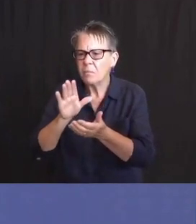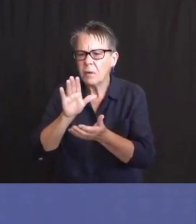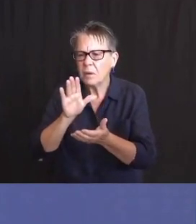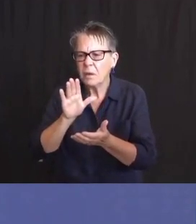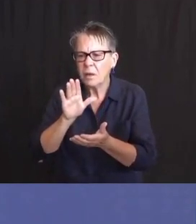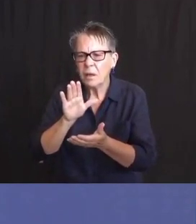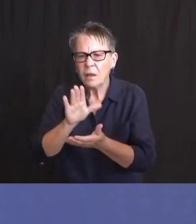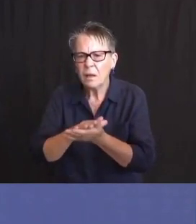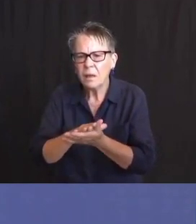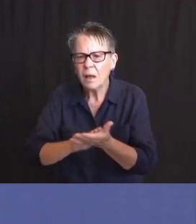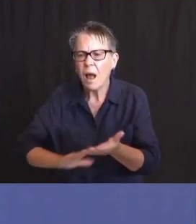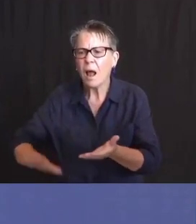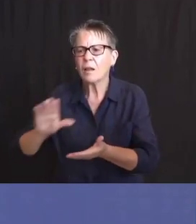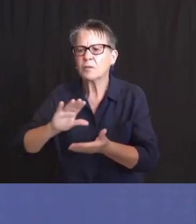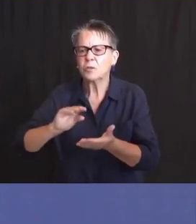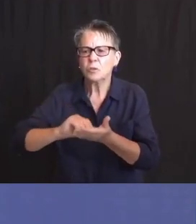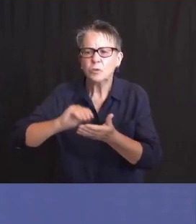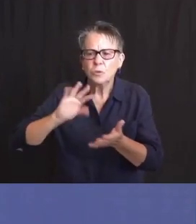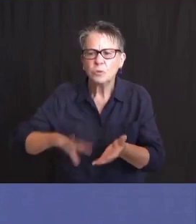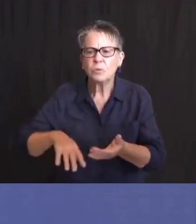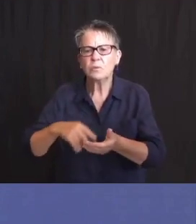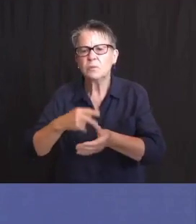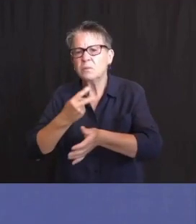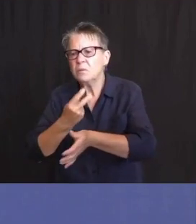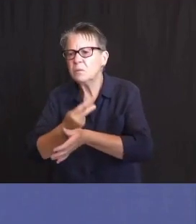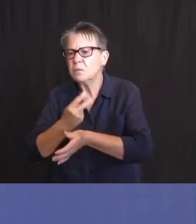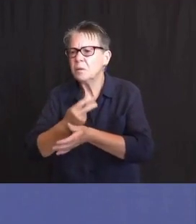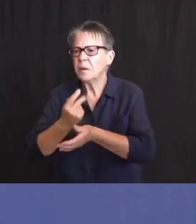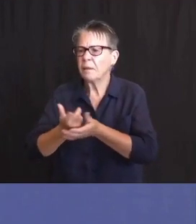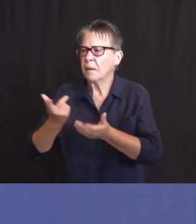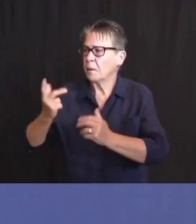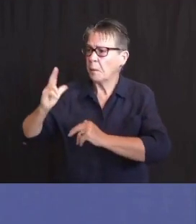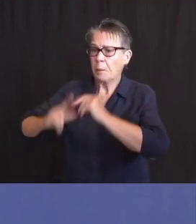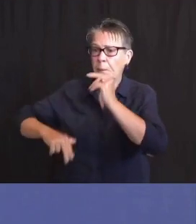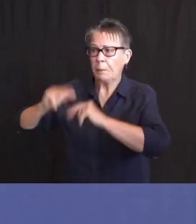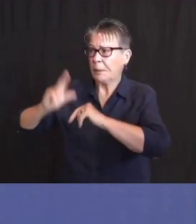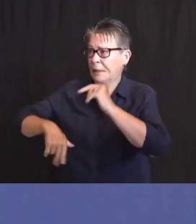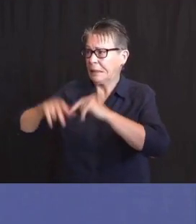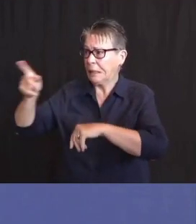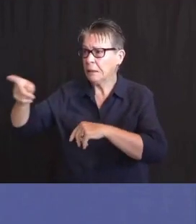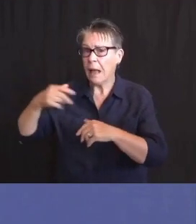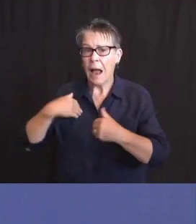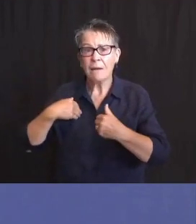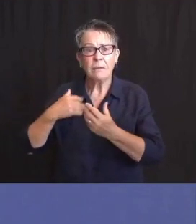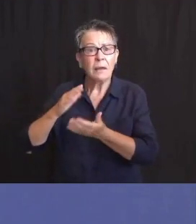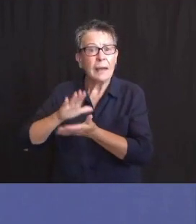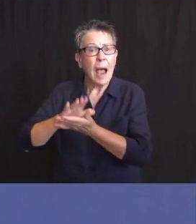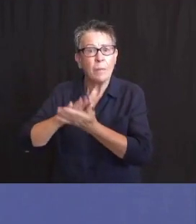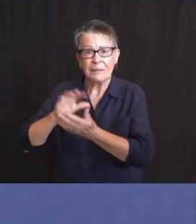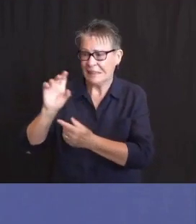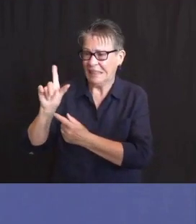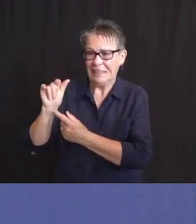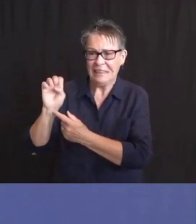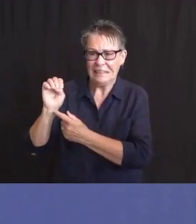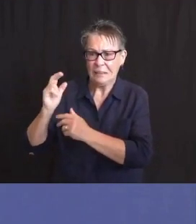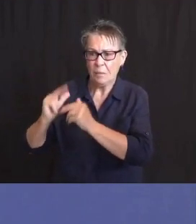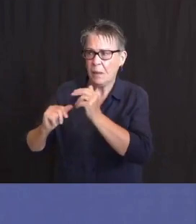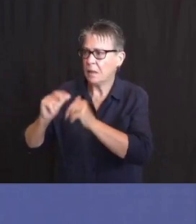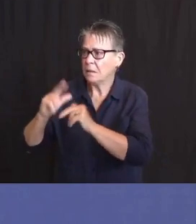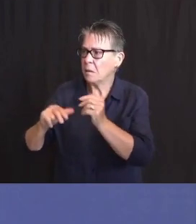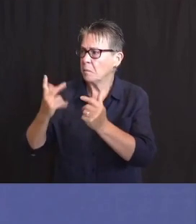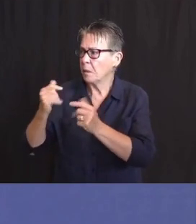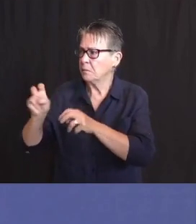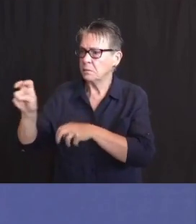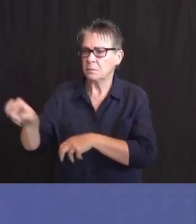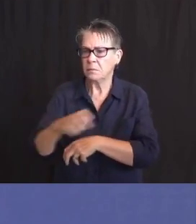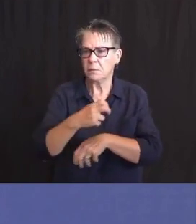for colleges that will be all or nearly all remote learning this fall? There are thousands who signed leases pre-COVID that do not offer any legal way out,